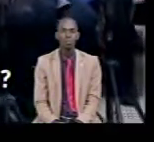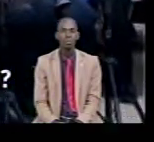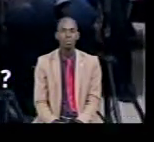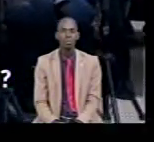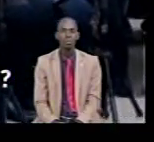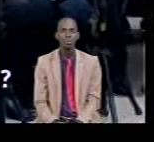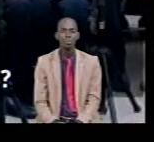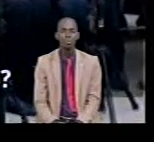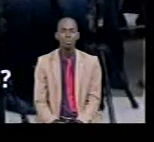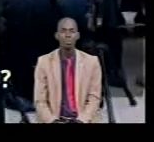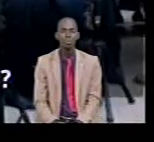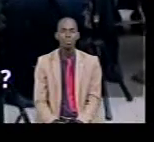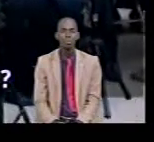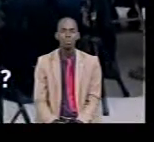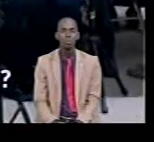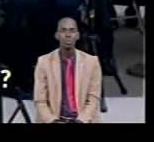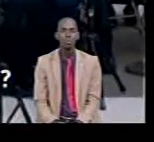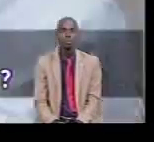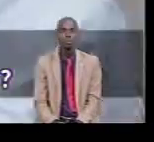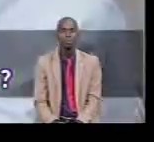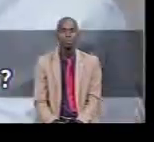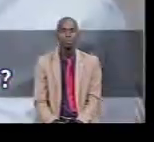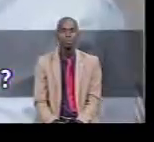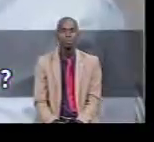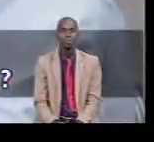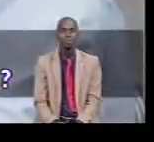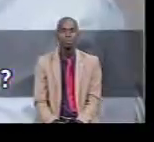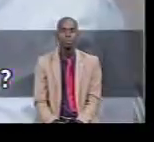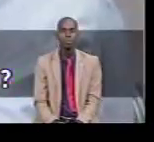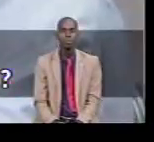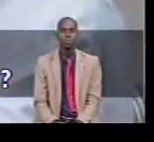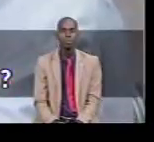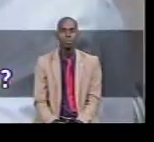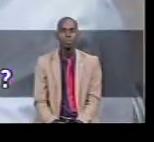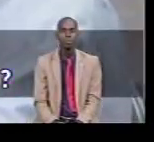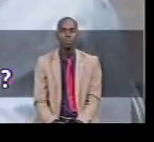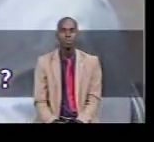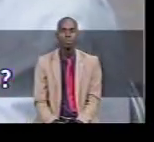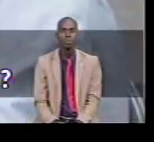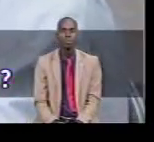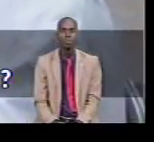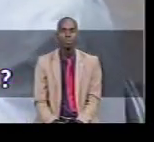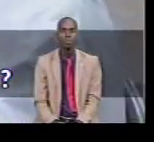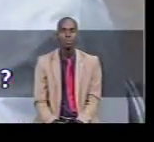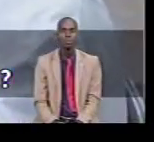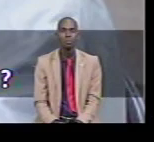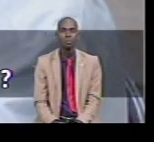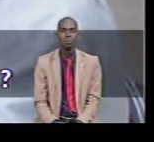Thank you.